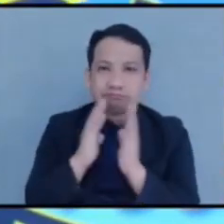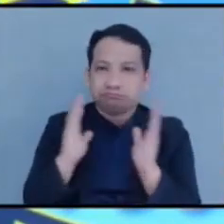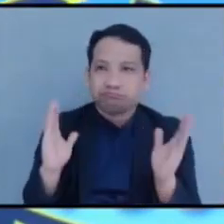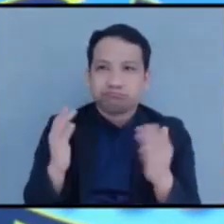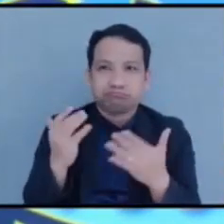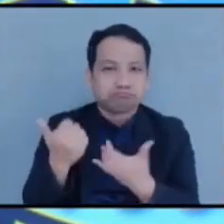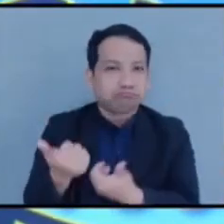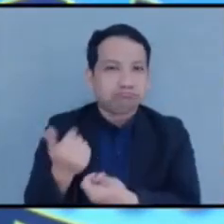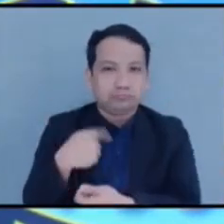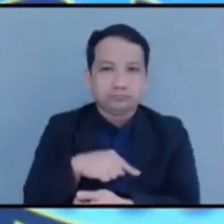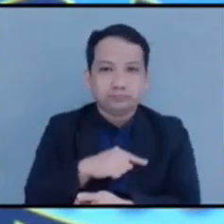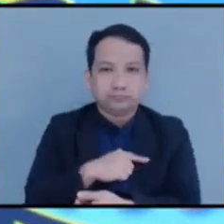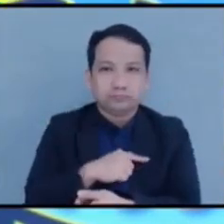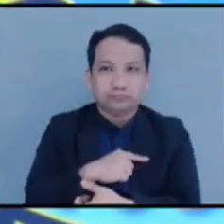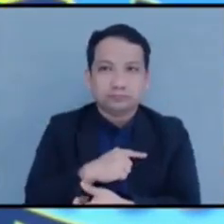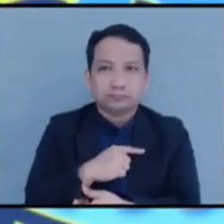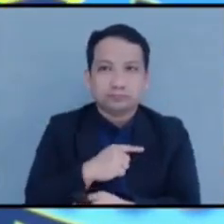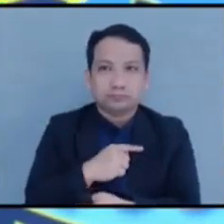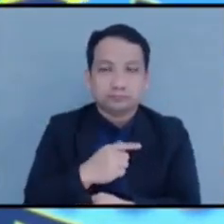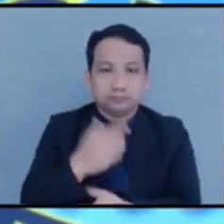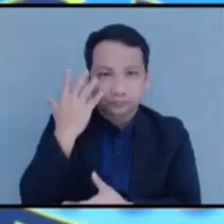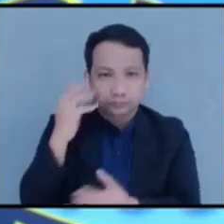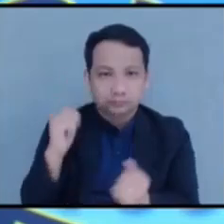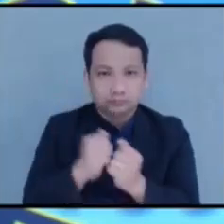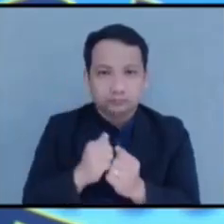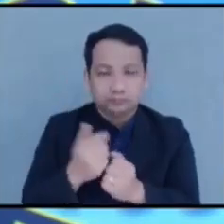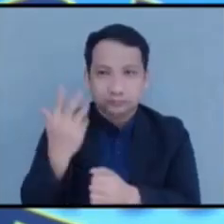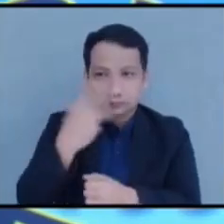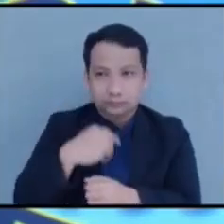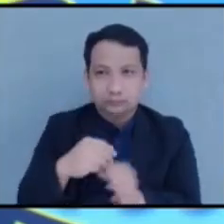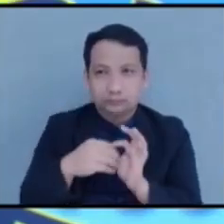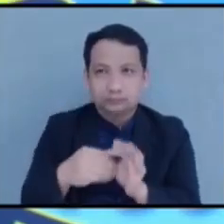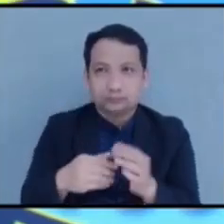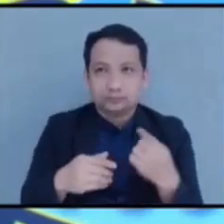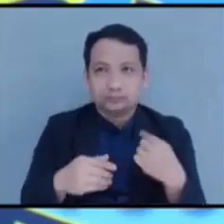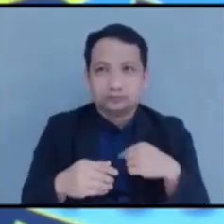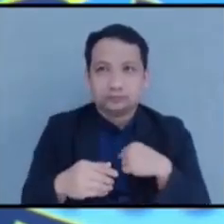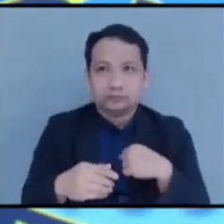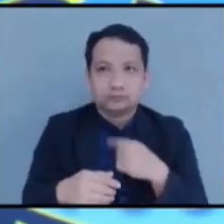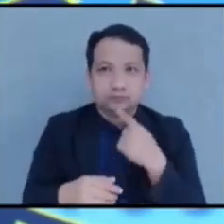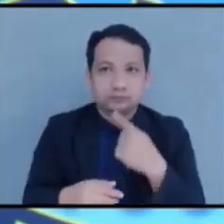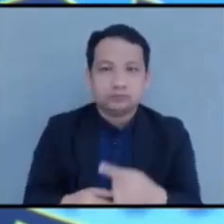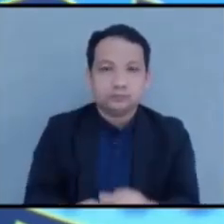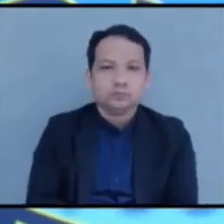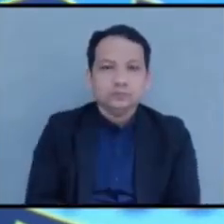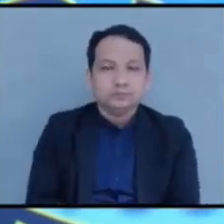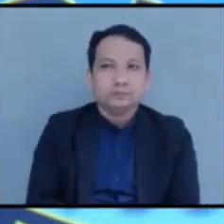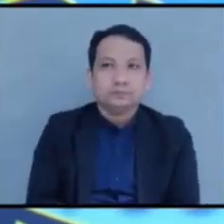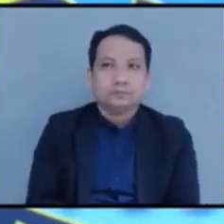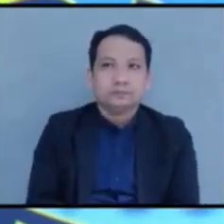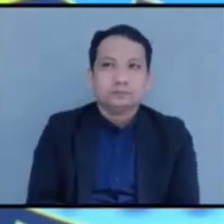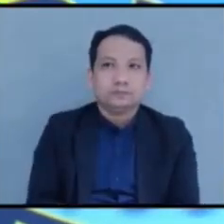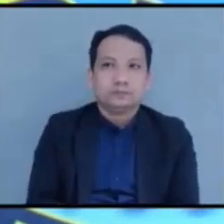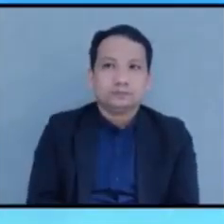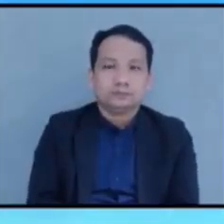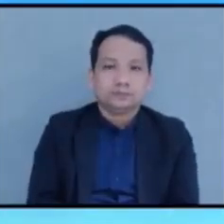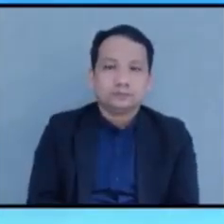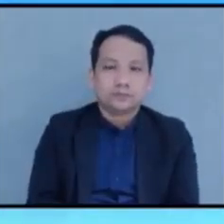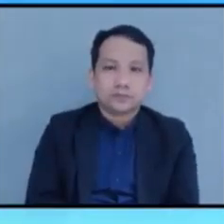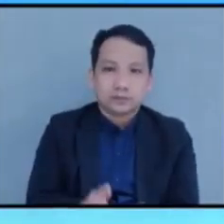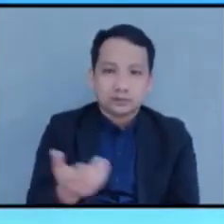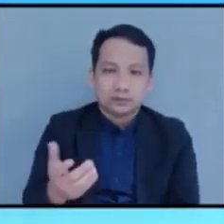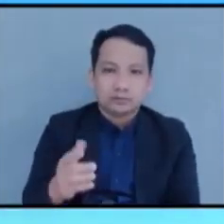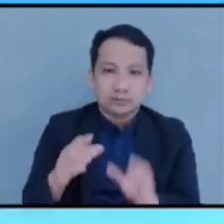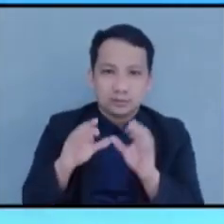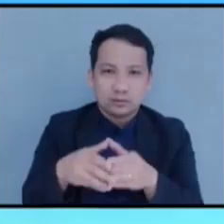I met so many beautiful contestants and also other models. Mm-hmm. And as for me, I belong in category E, which is